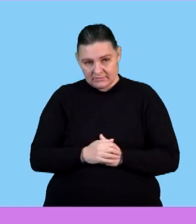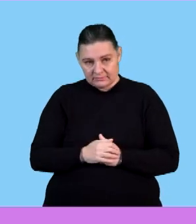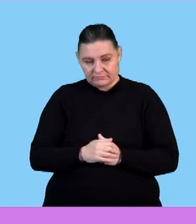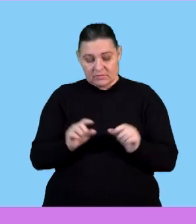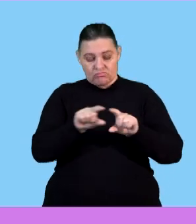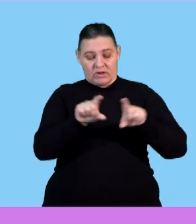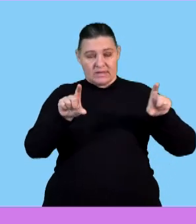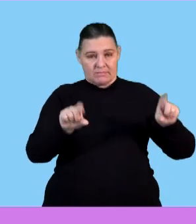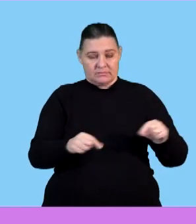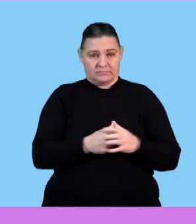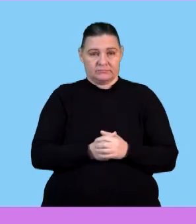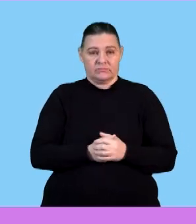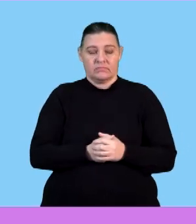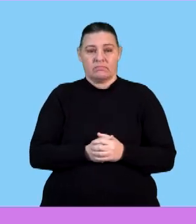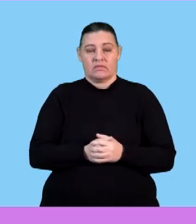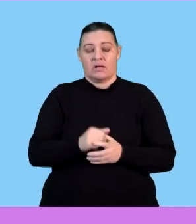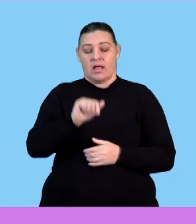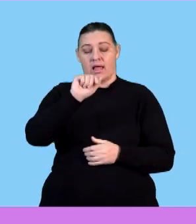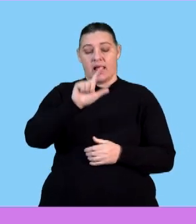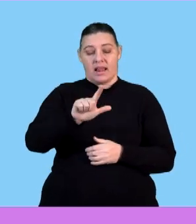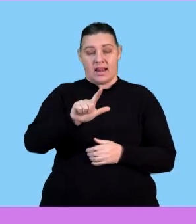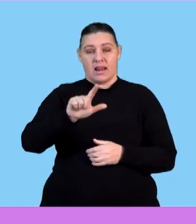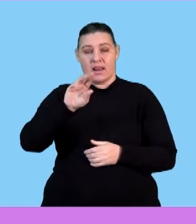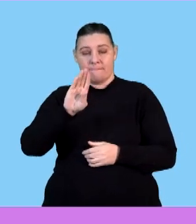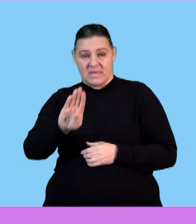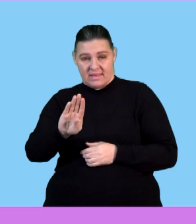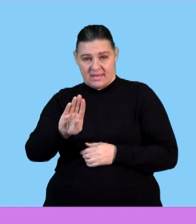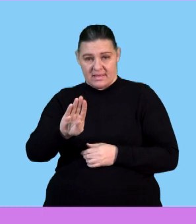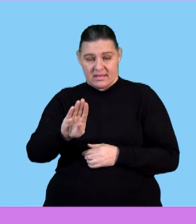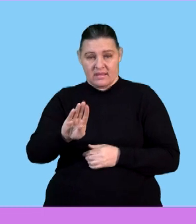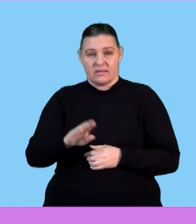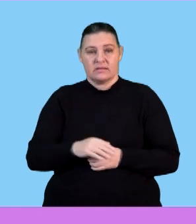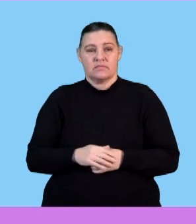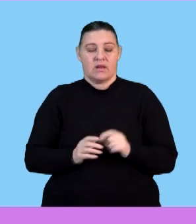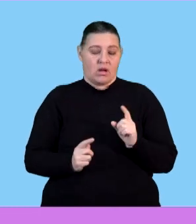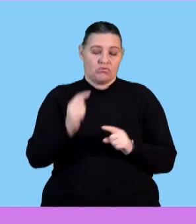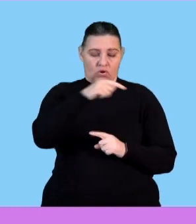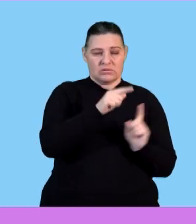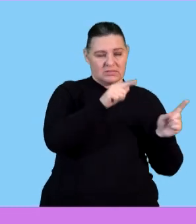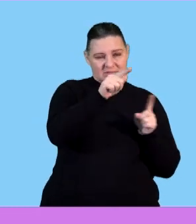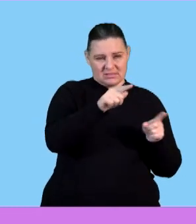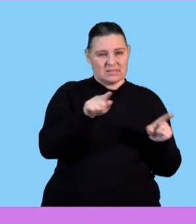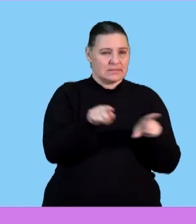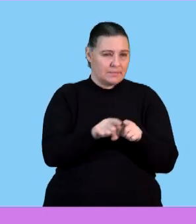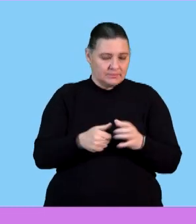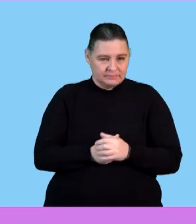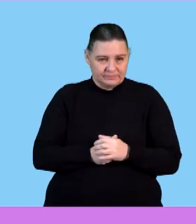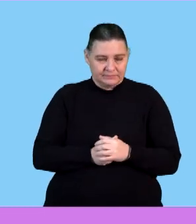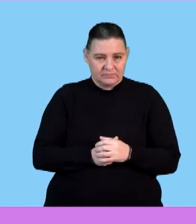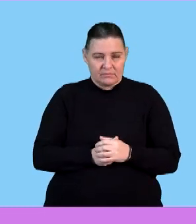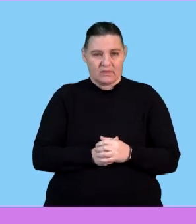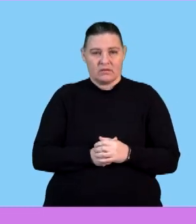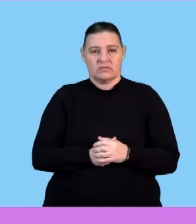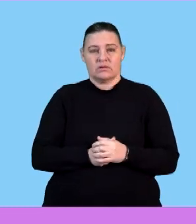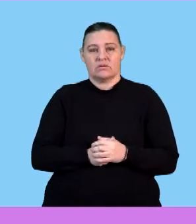The rectangle, length, breadth. Across from that length would be that one. Across from this breadth would